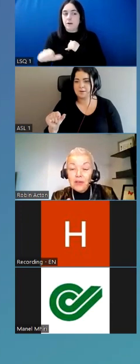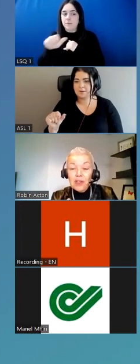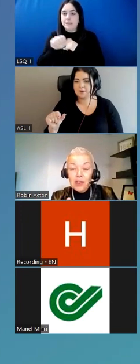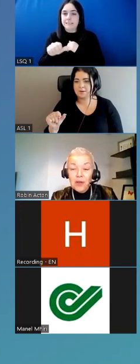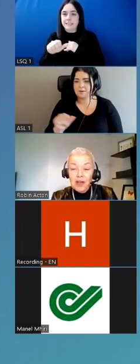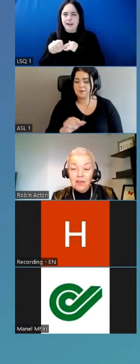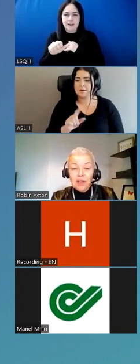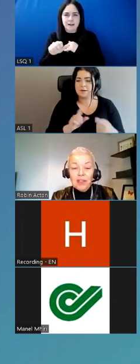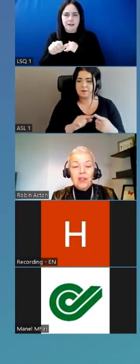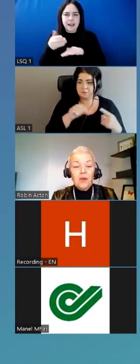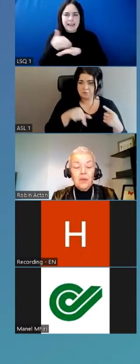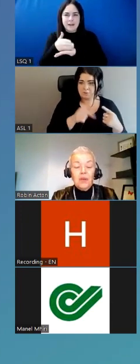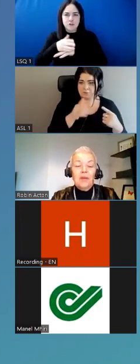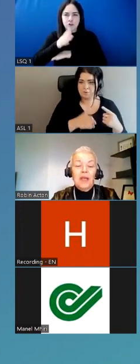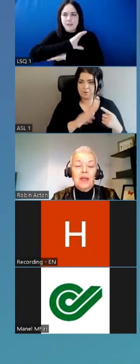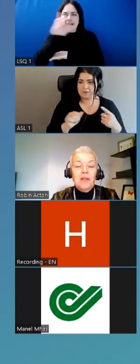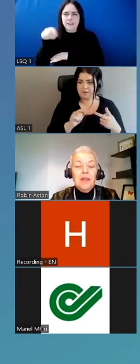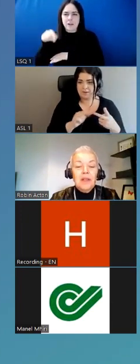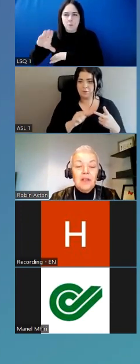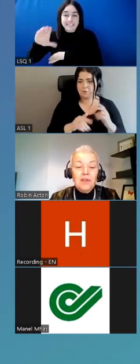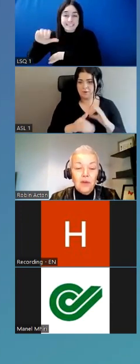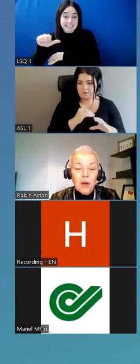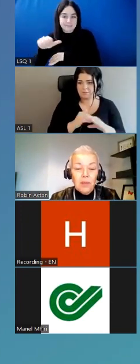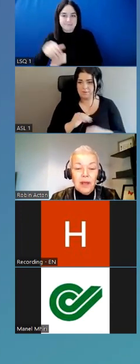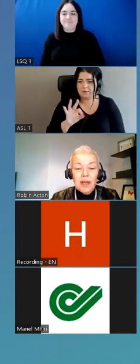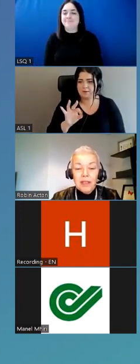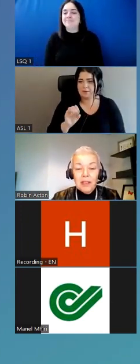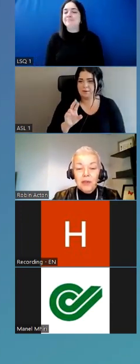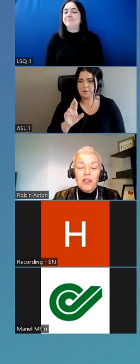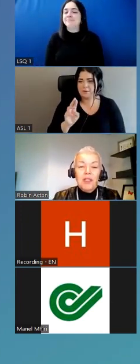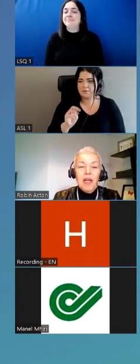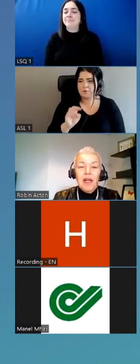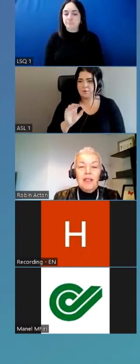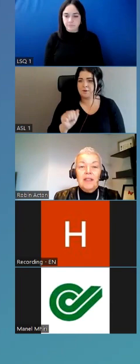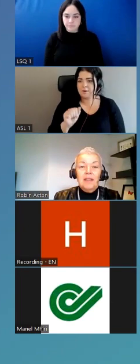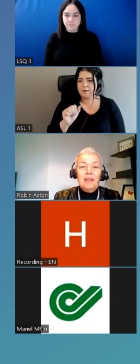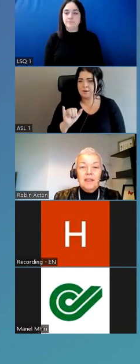either through the Q&A function or by email to